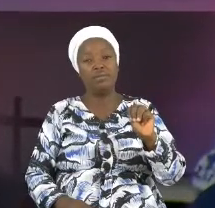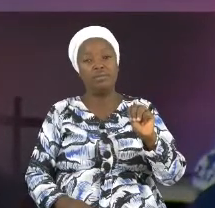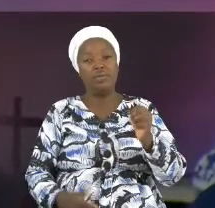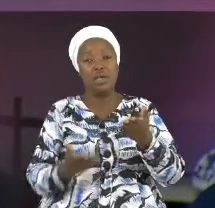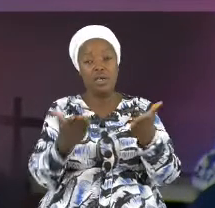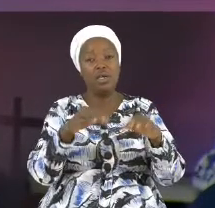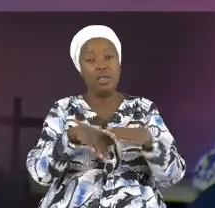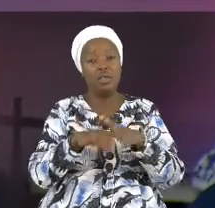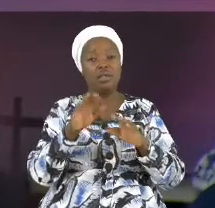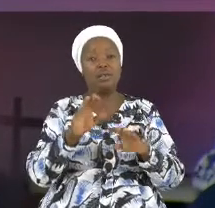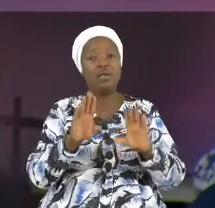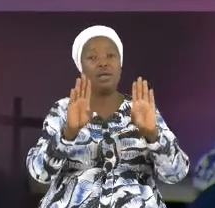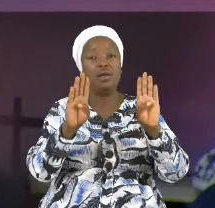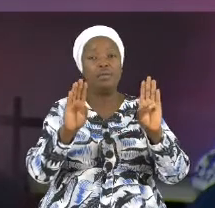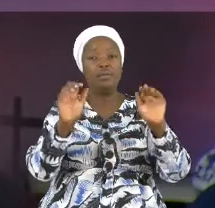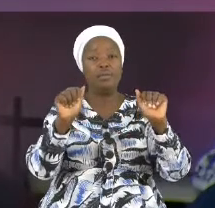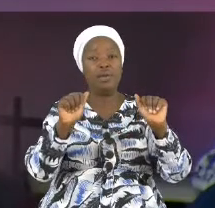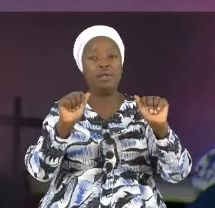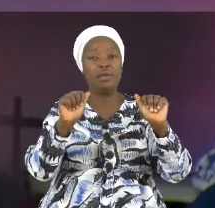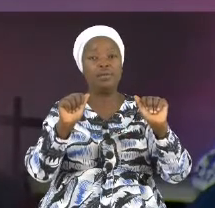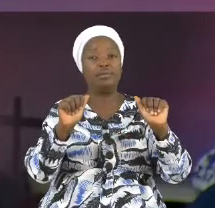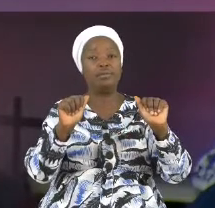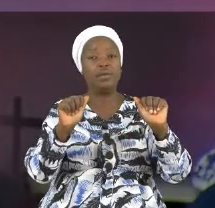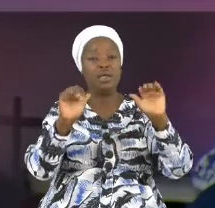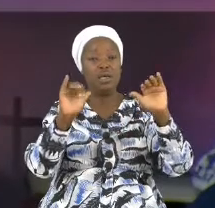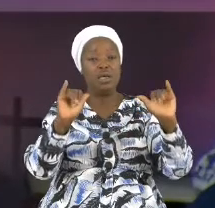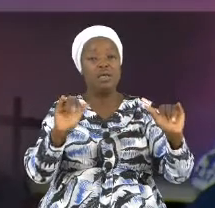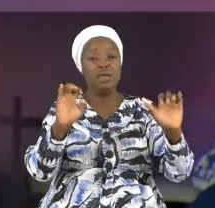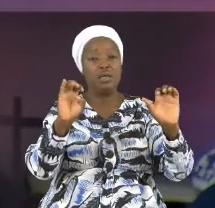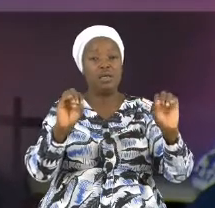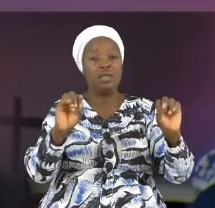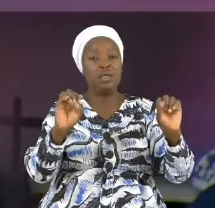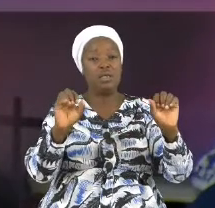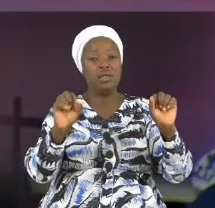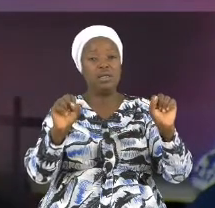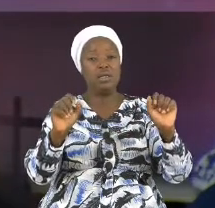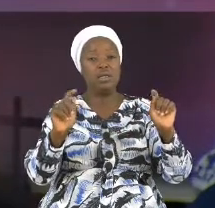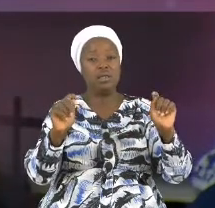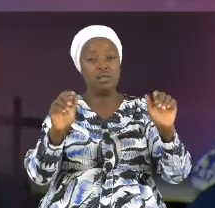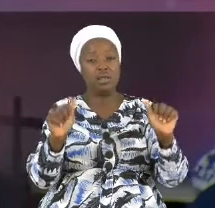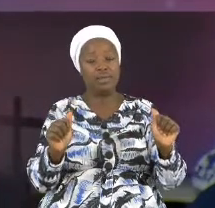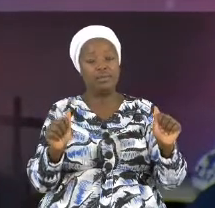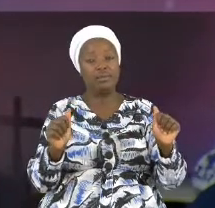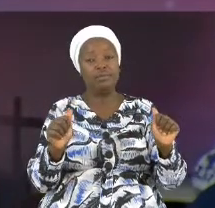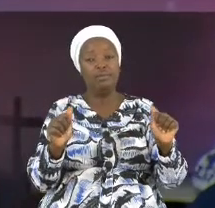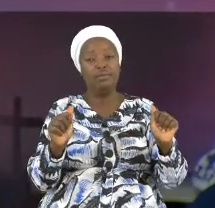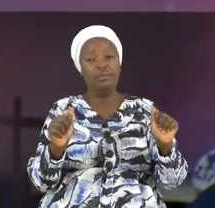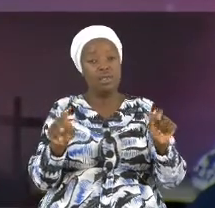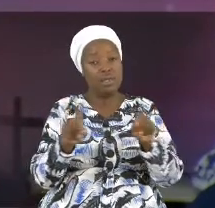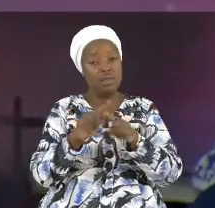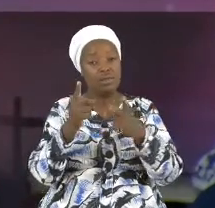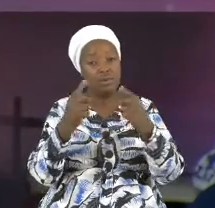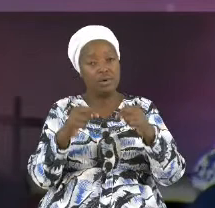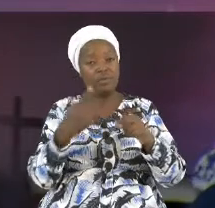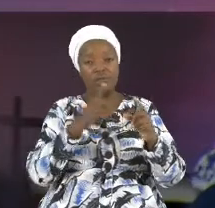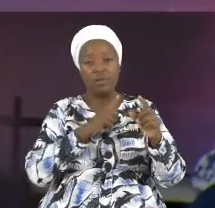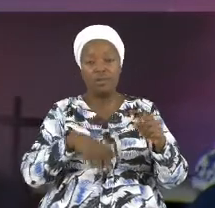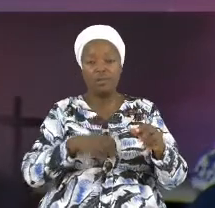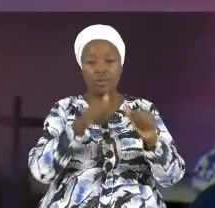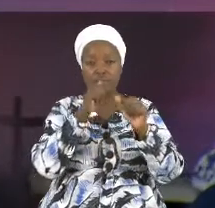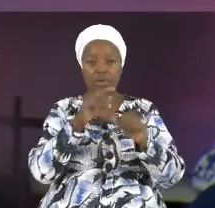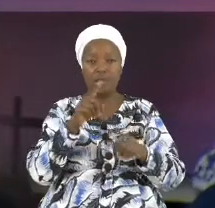the capital, Okutukutu. As you come, the Lord will bless you.